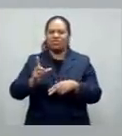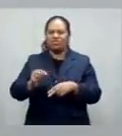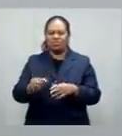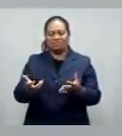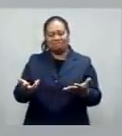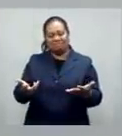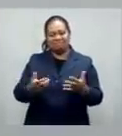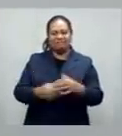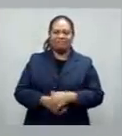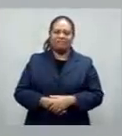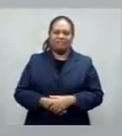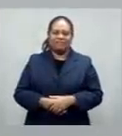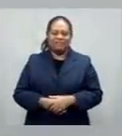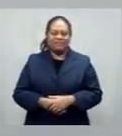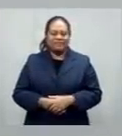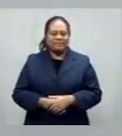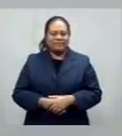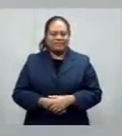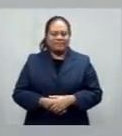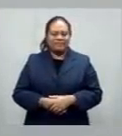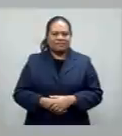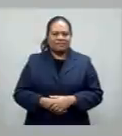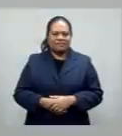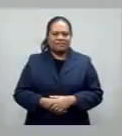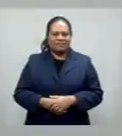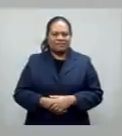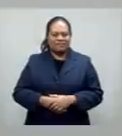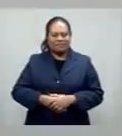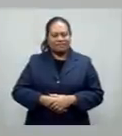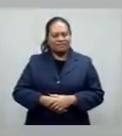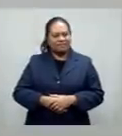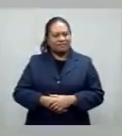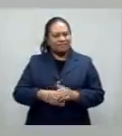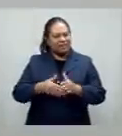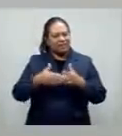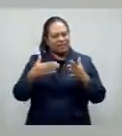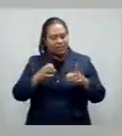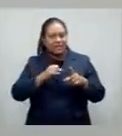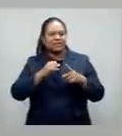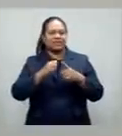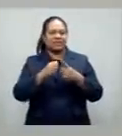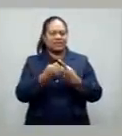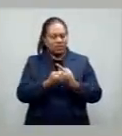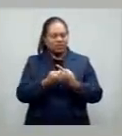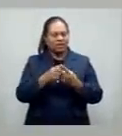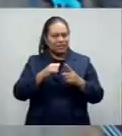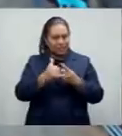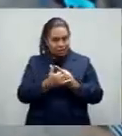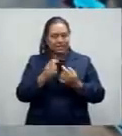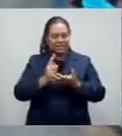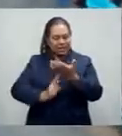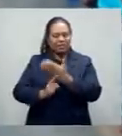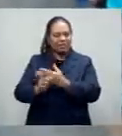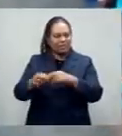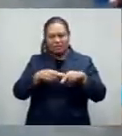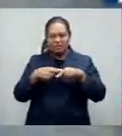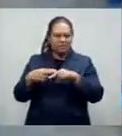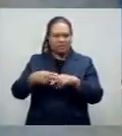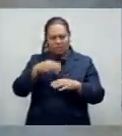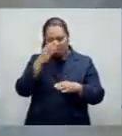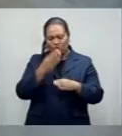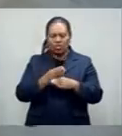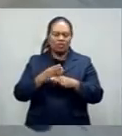for everything that you're going through, and believe you me that this situation that we have here, obviously the players very much